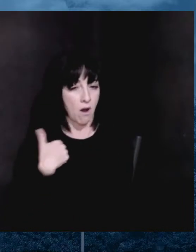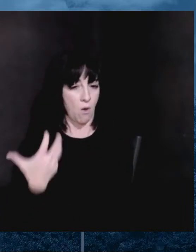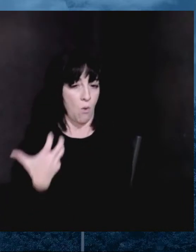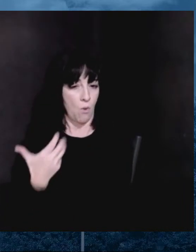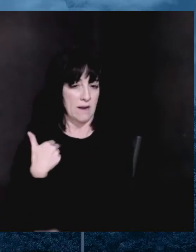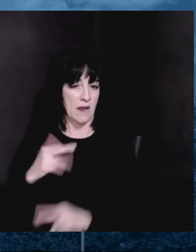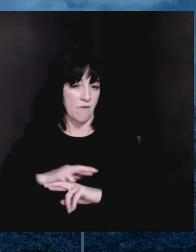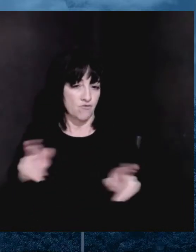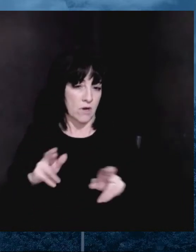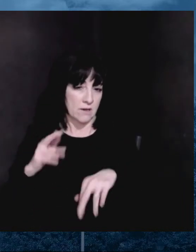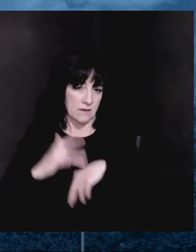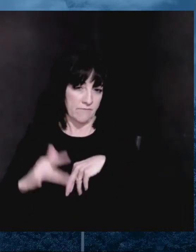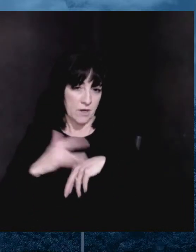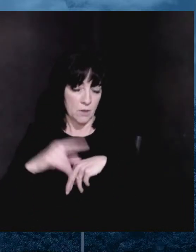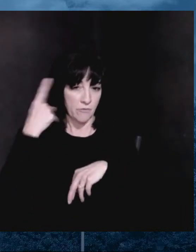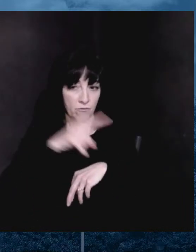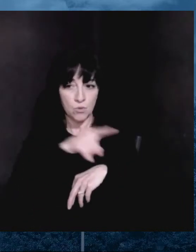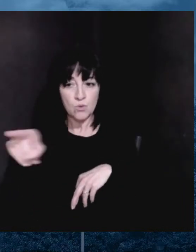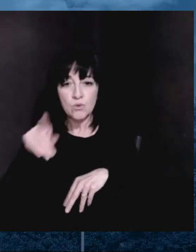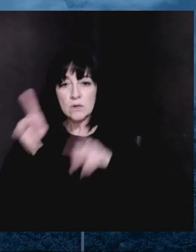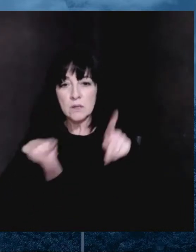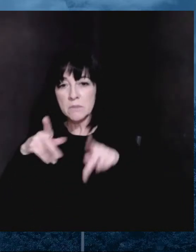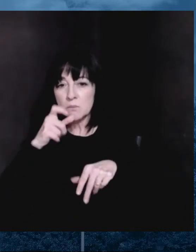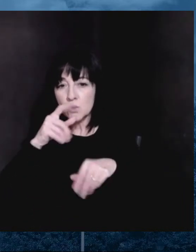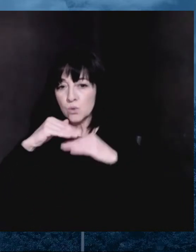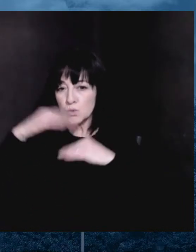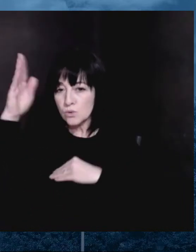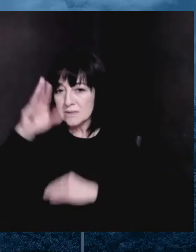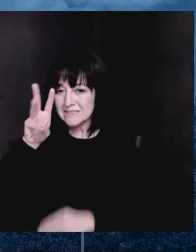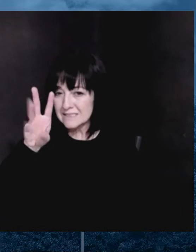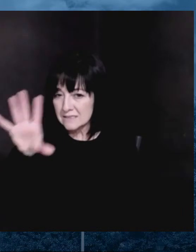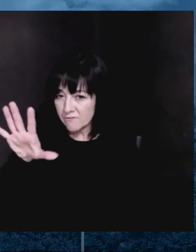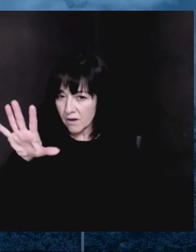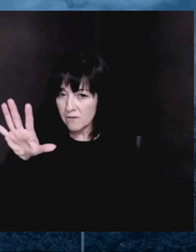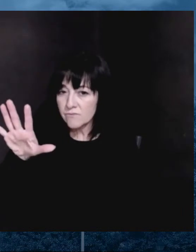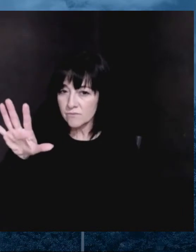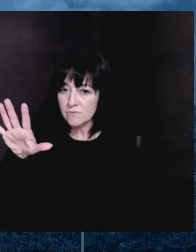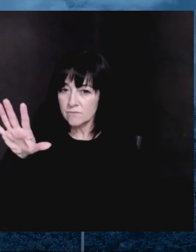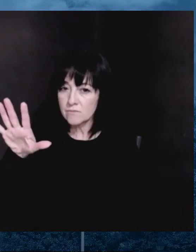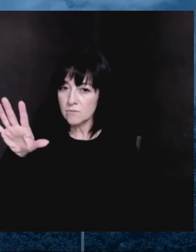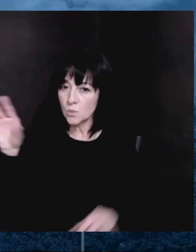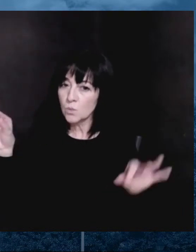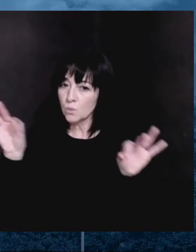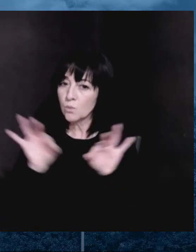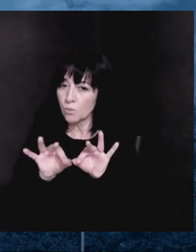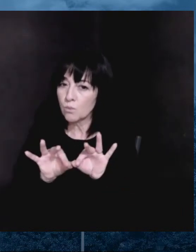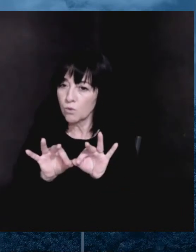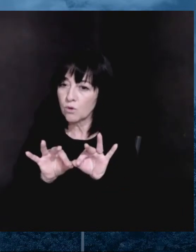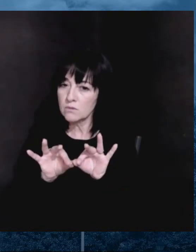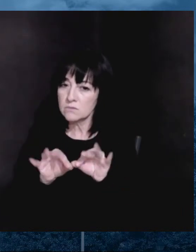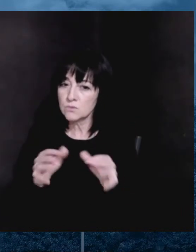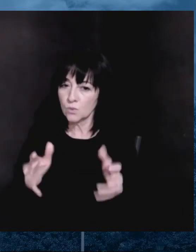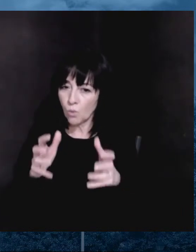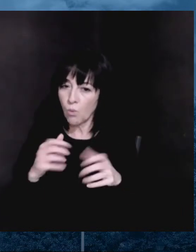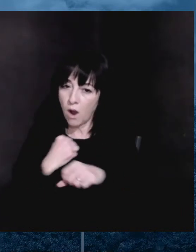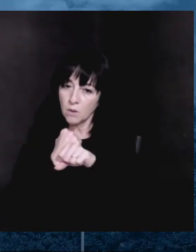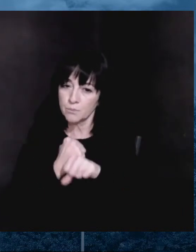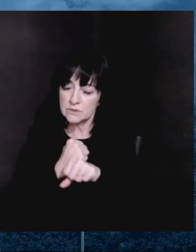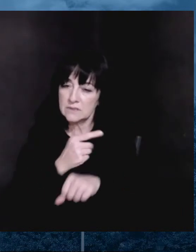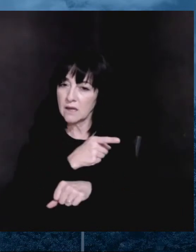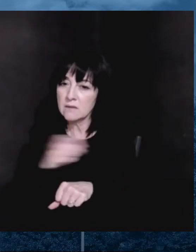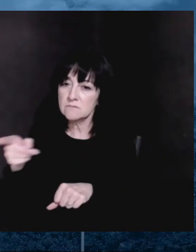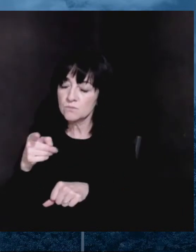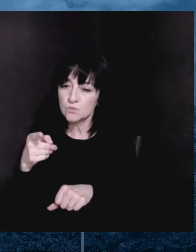in the days ahead, and we're in this sprint right now to put into arms the vaccines that we've already received.